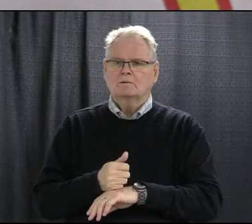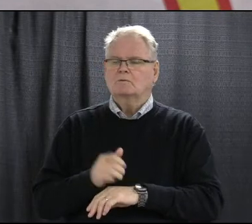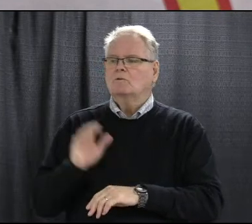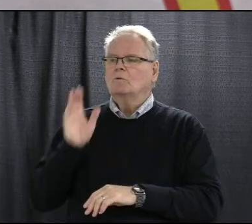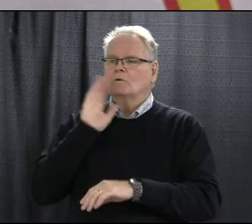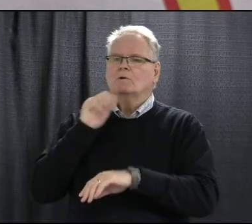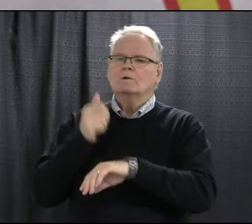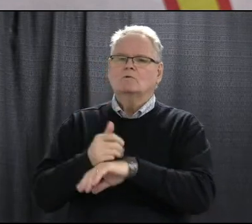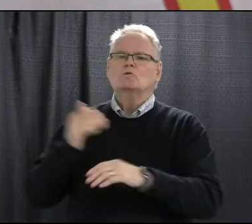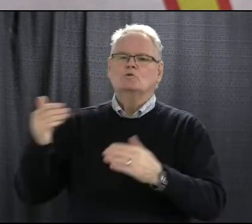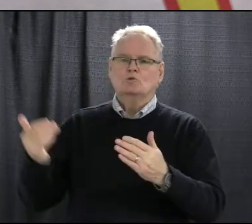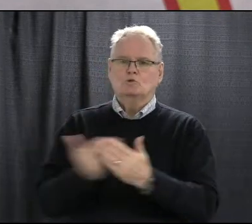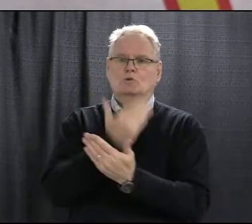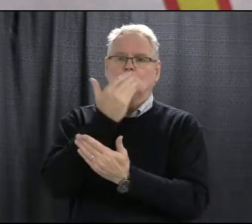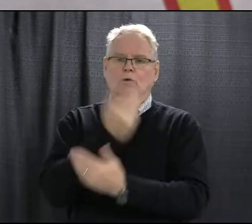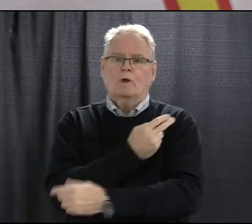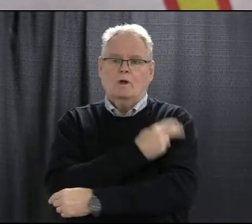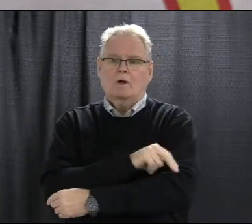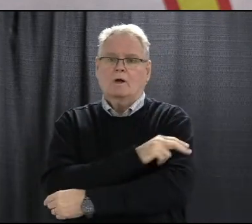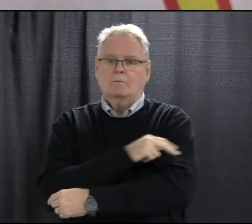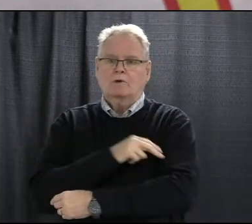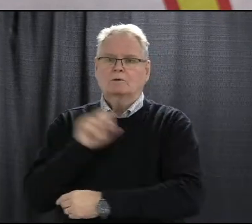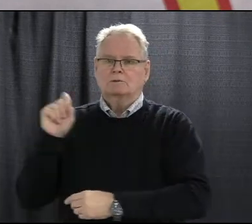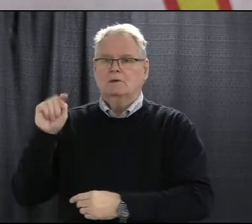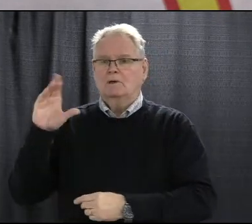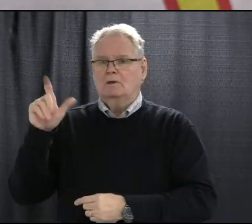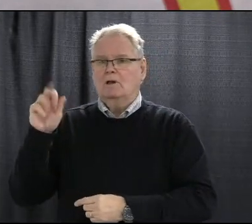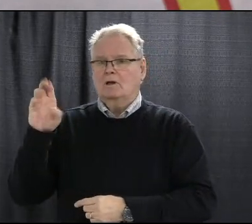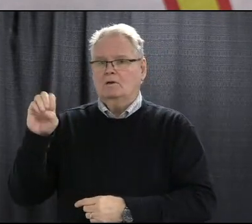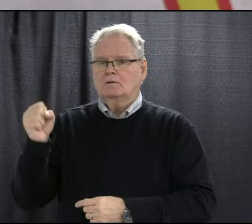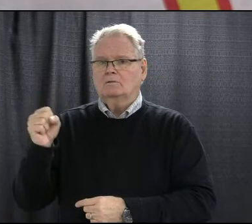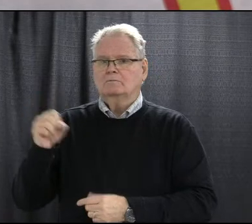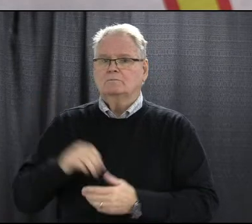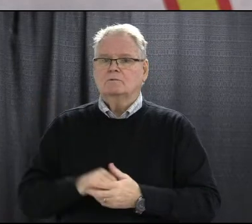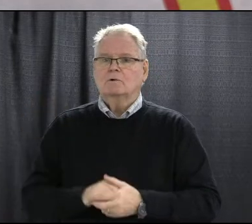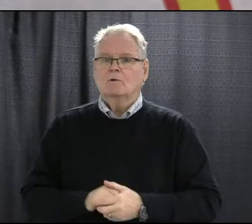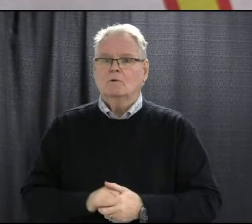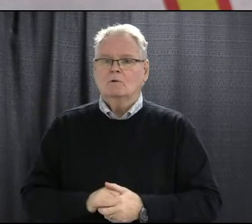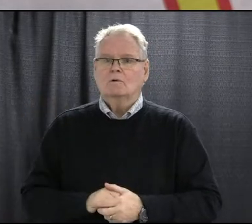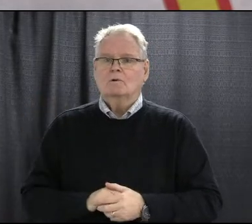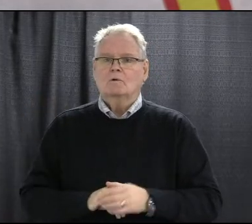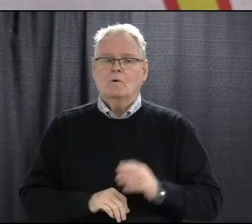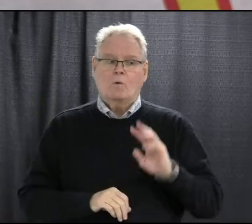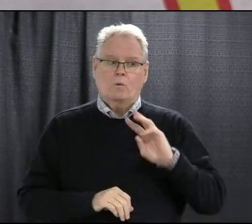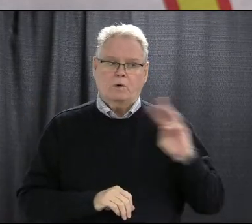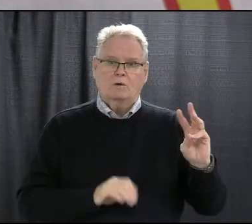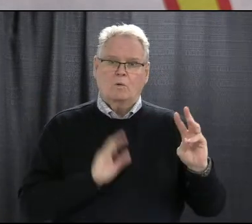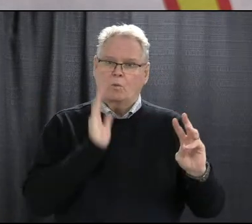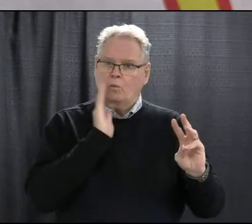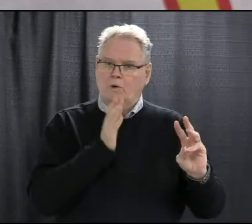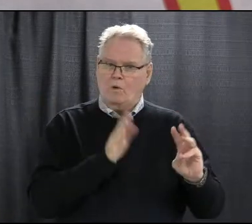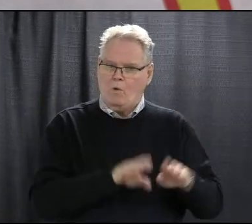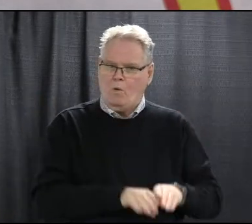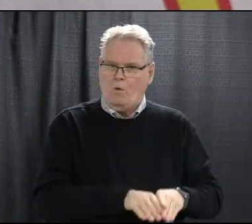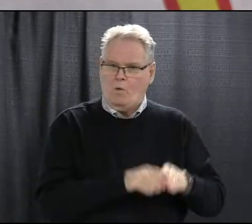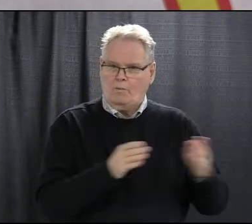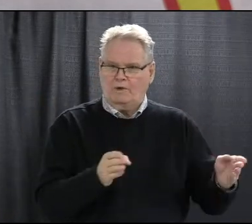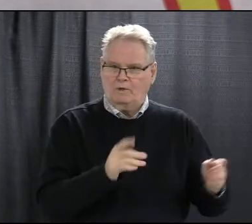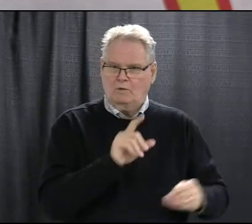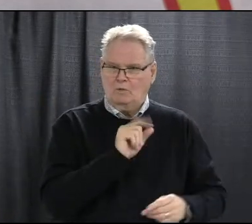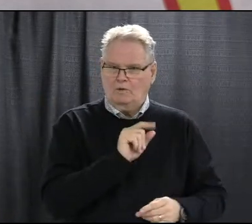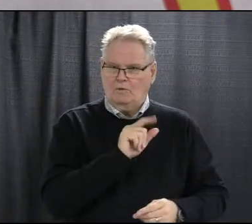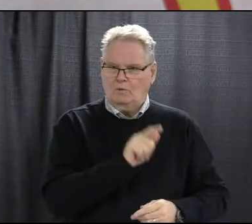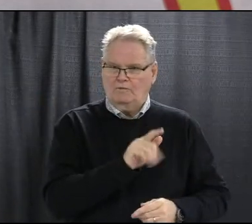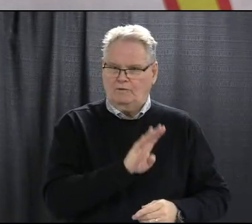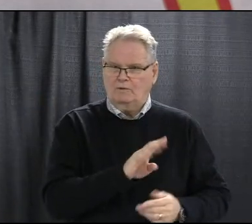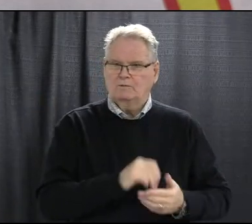or the replacement for the St. Clair's Hospital. As we're about to open the Western Memorial Hospital and the new long-term care facility